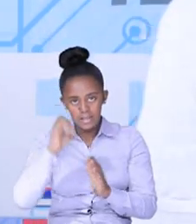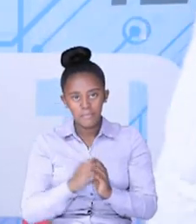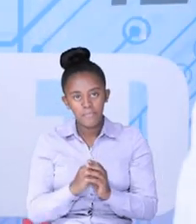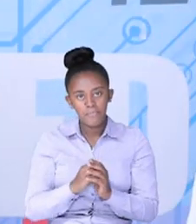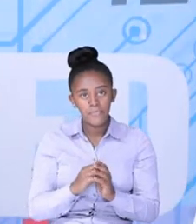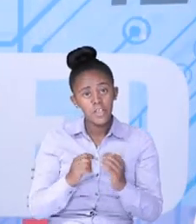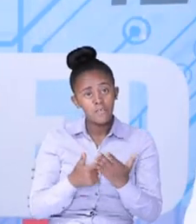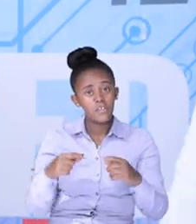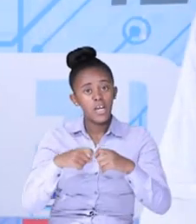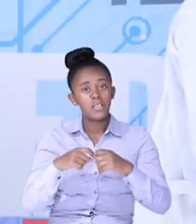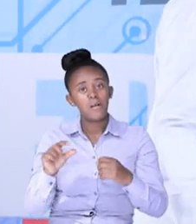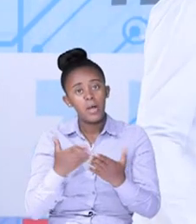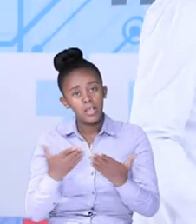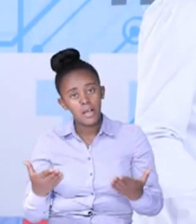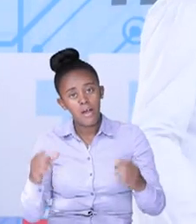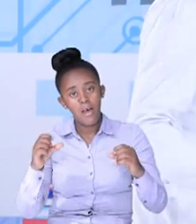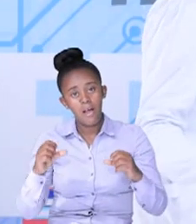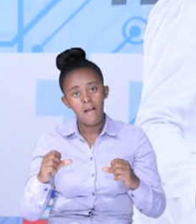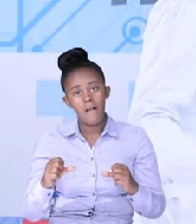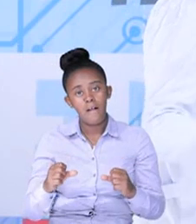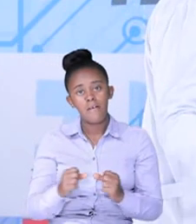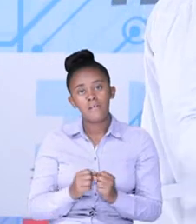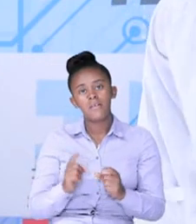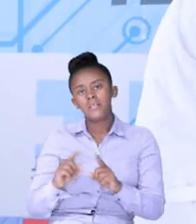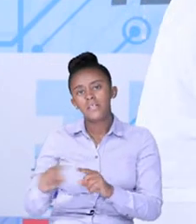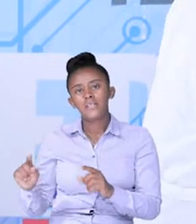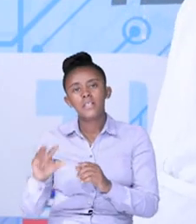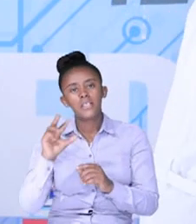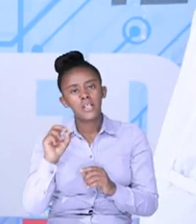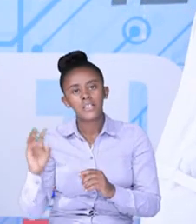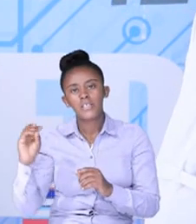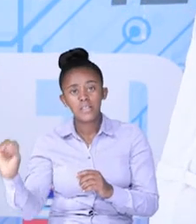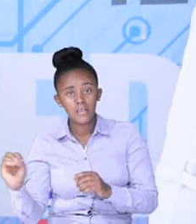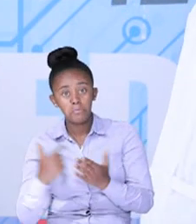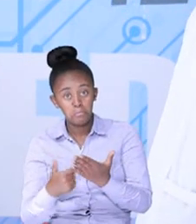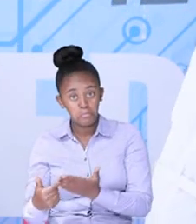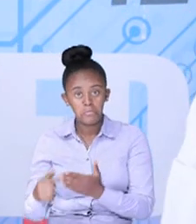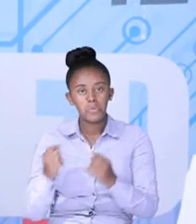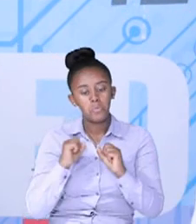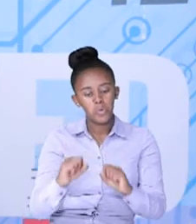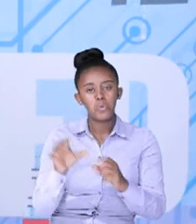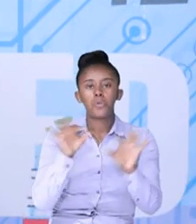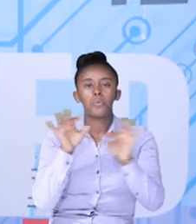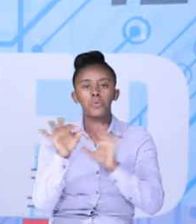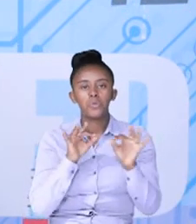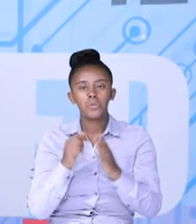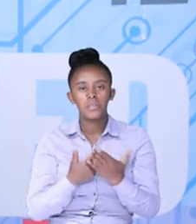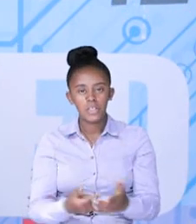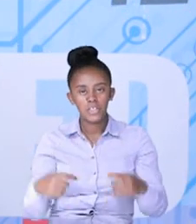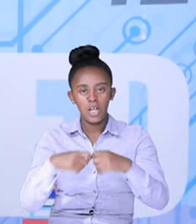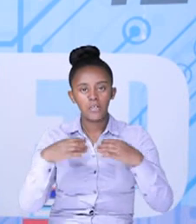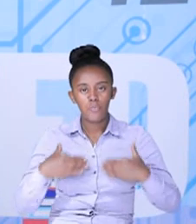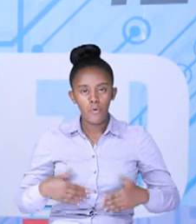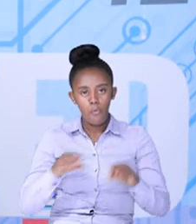charged particle has other angle like 30, 60 and so on, it's possible to substitute. For example, if this charged body is moving